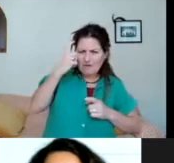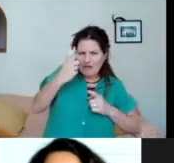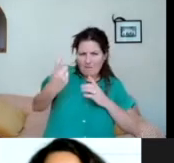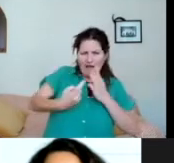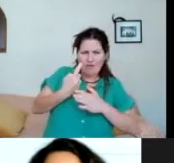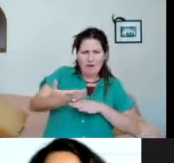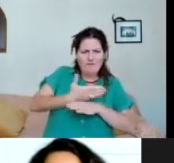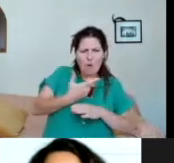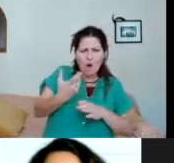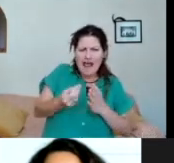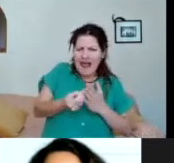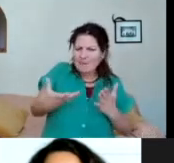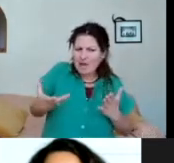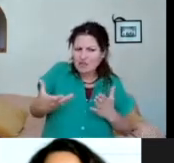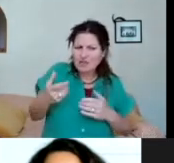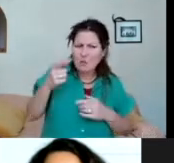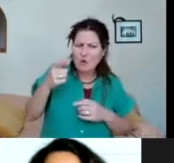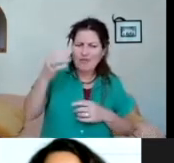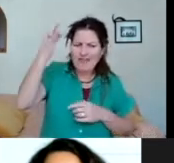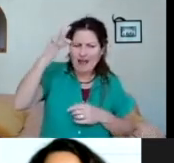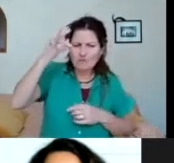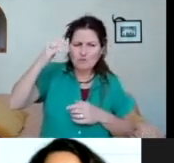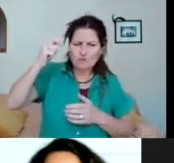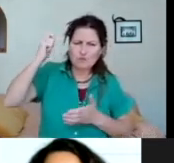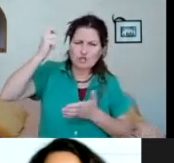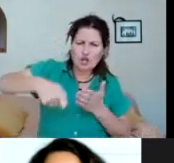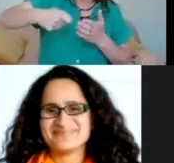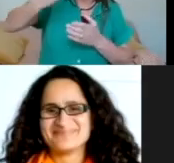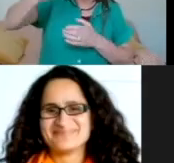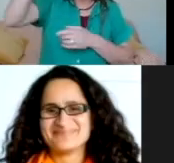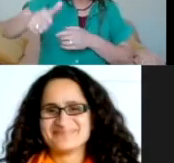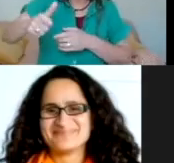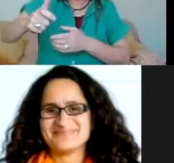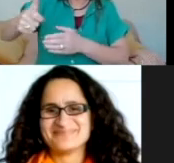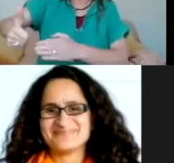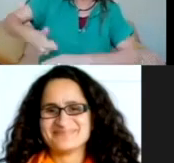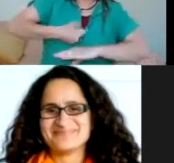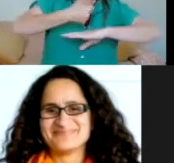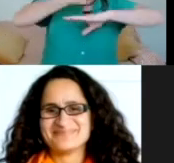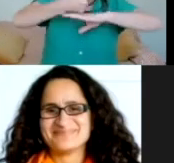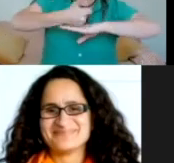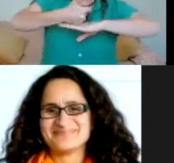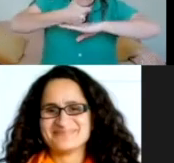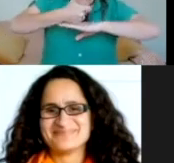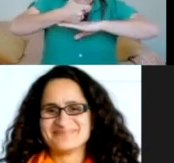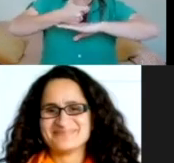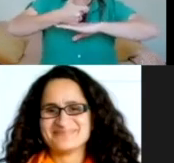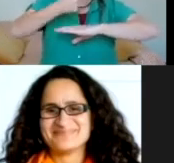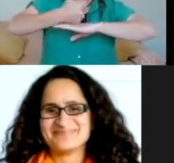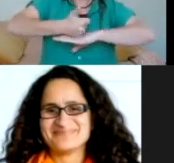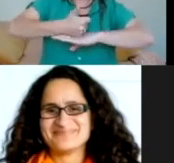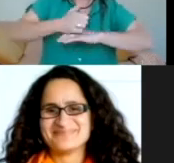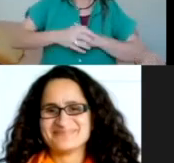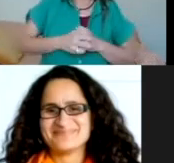much would the council charge to do that? Yeah, it would be difficult to name